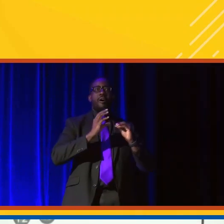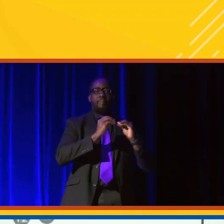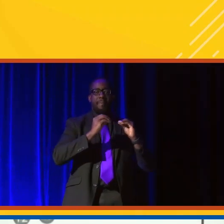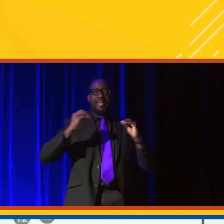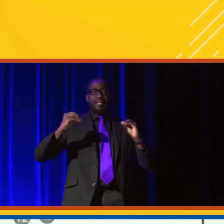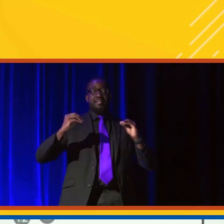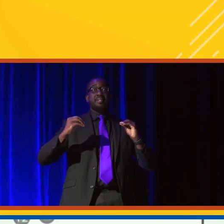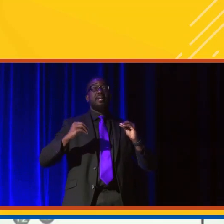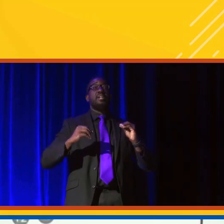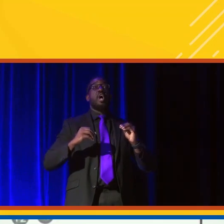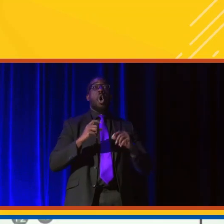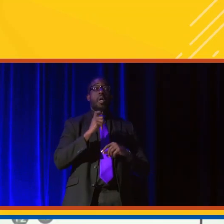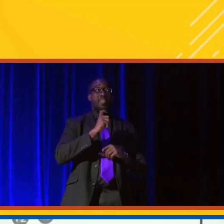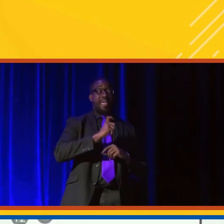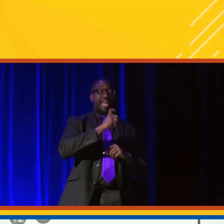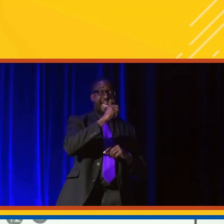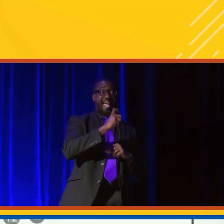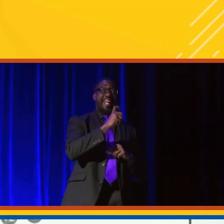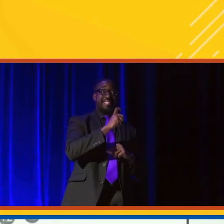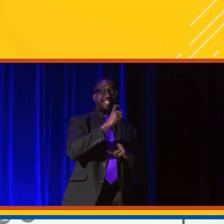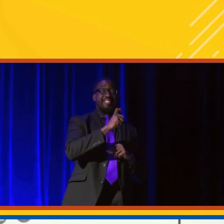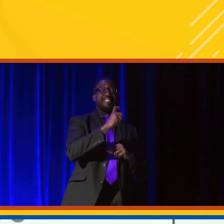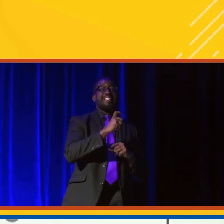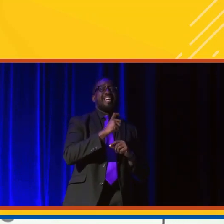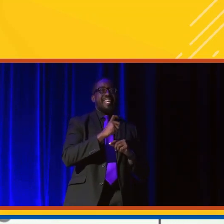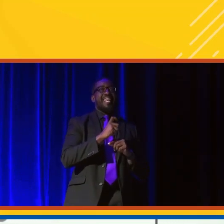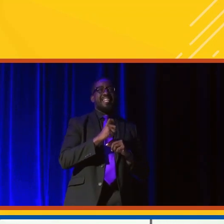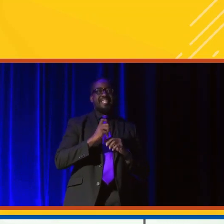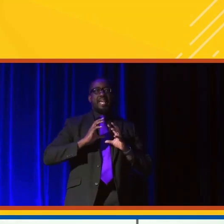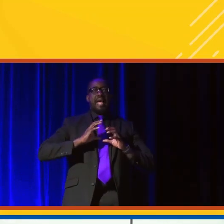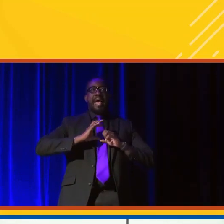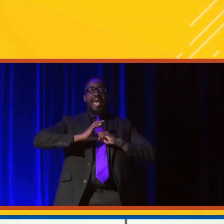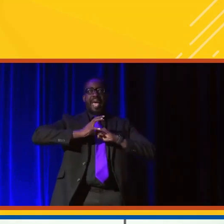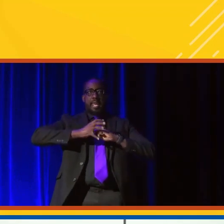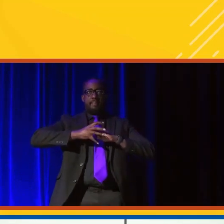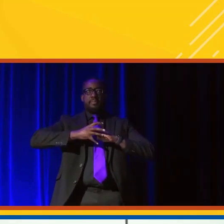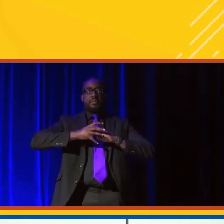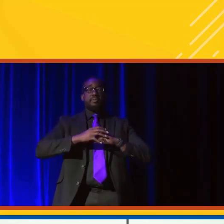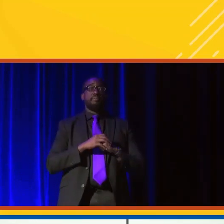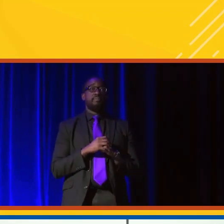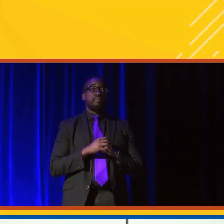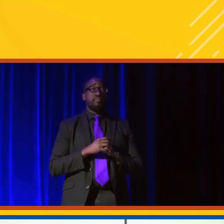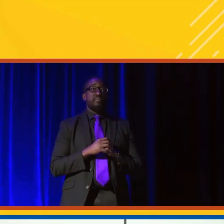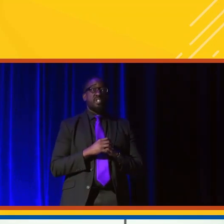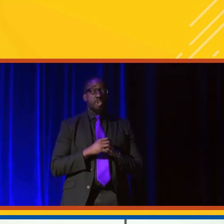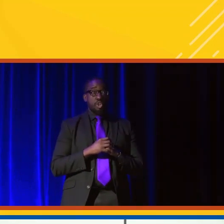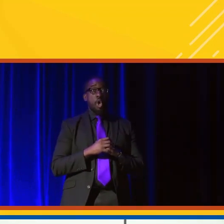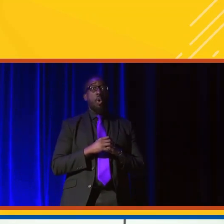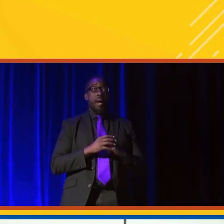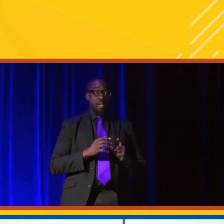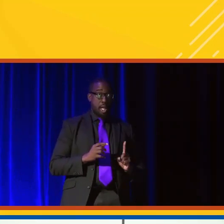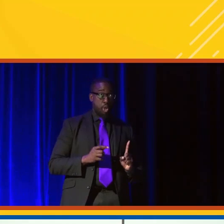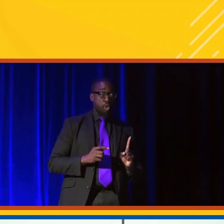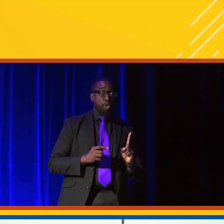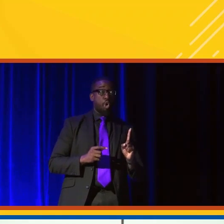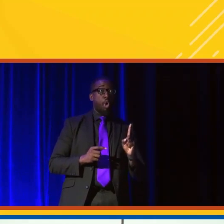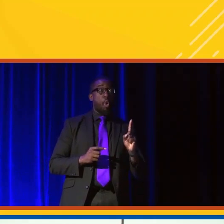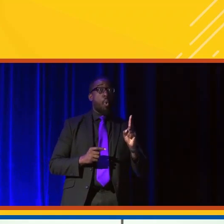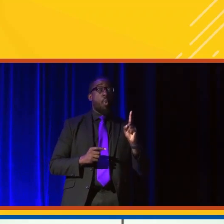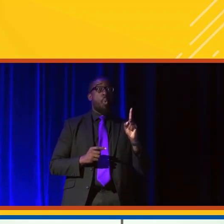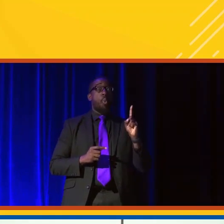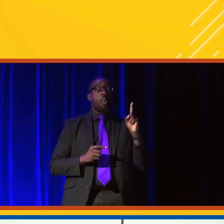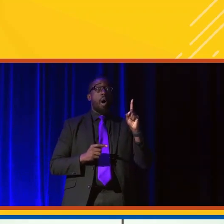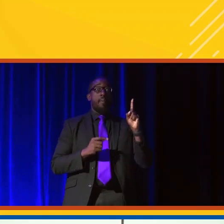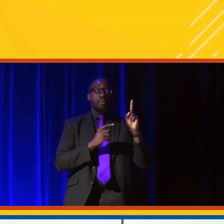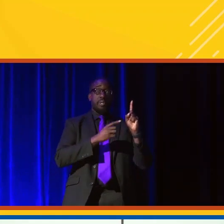the x-axis is the indices of the atoms. So as I coarsen the representation, as I go up, these